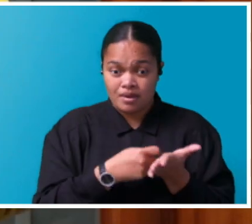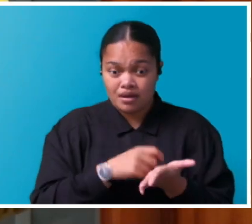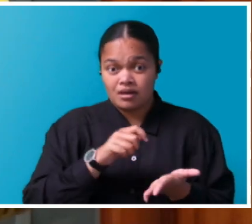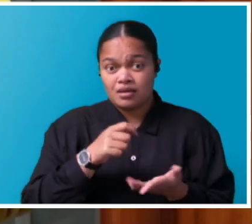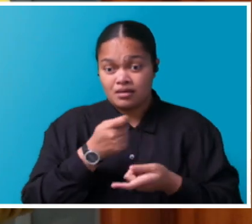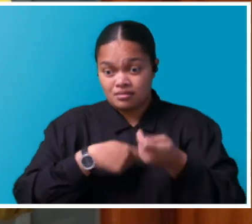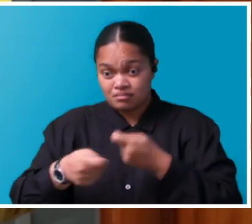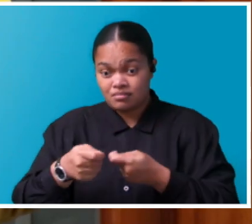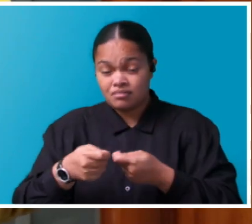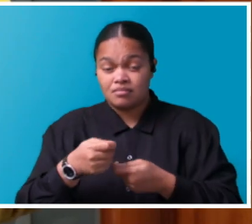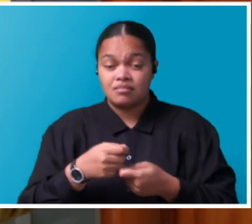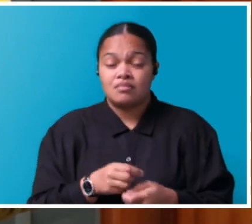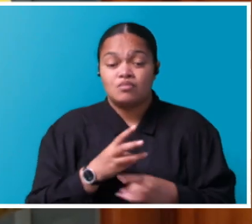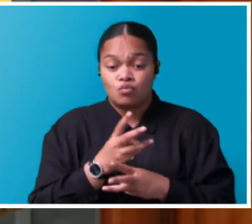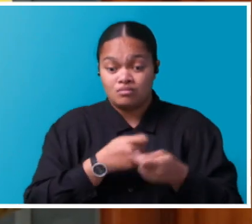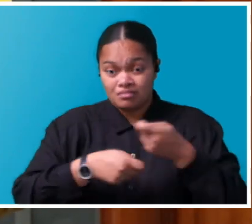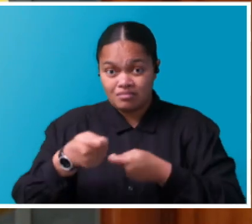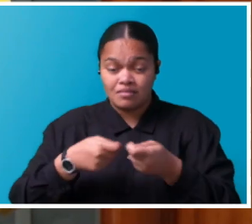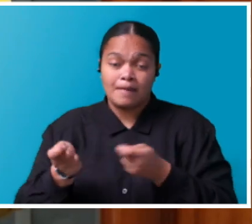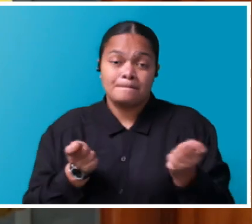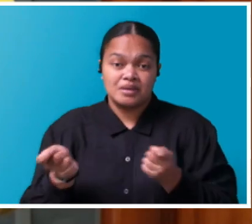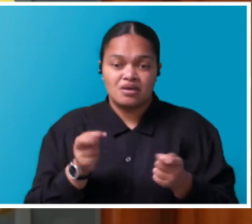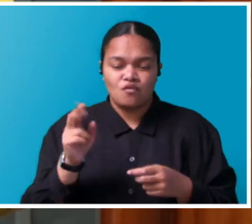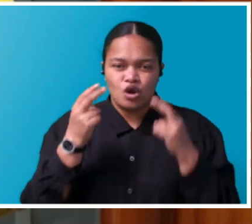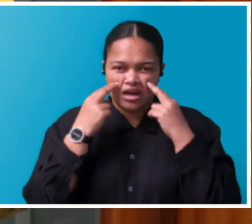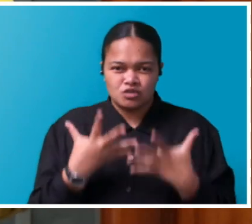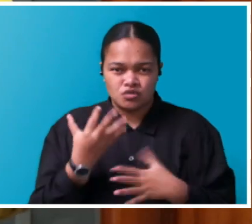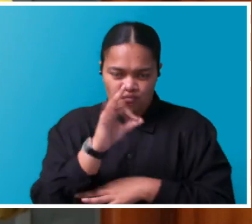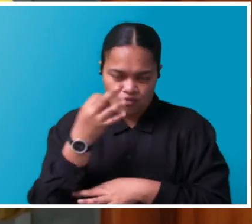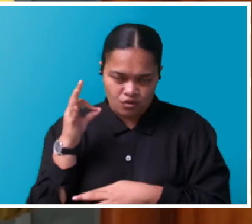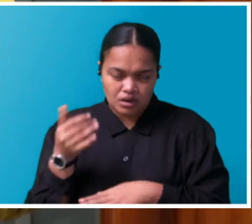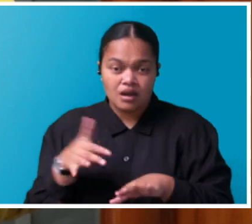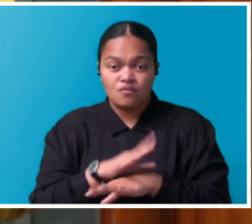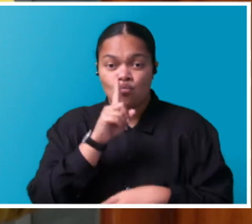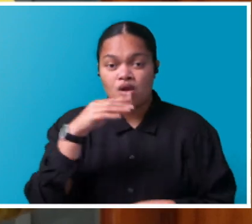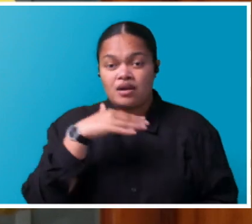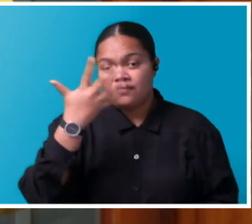for one, the sustainable management of natural forests, which will cover